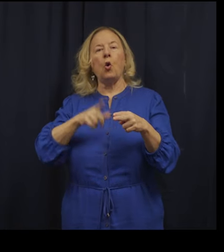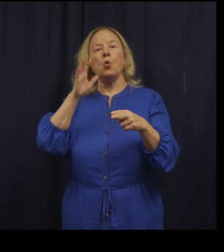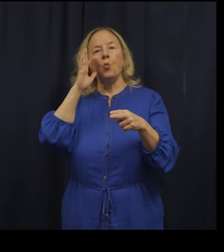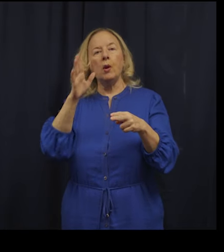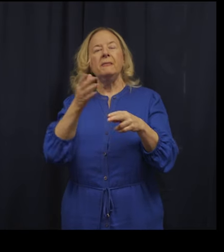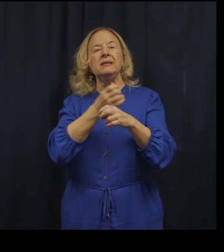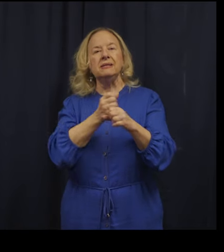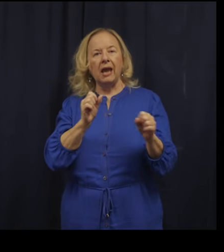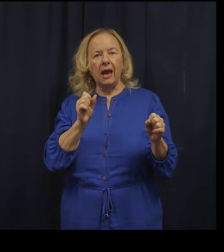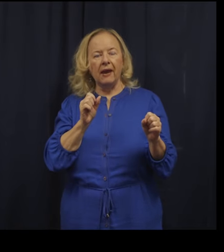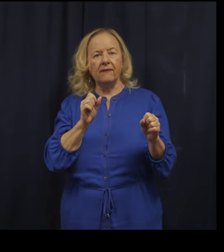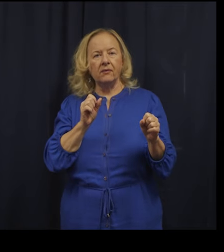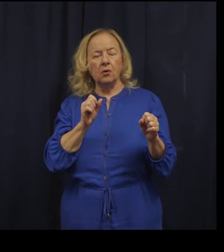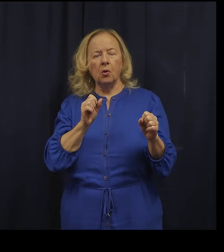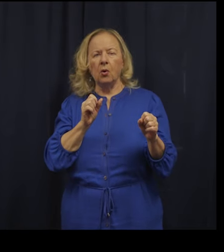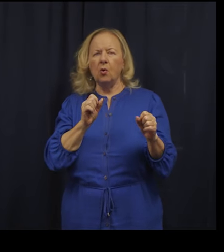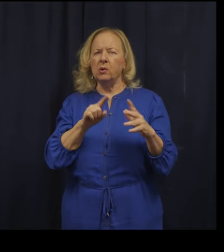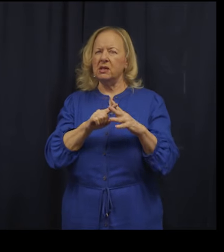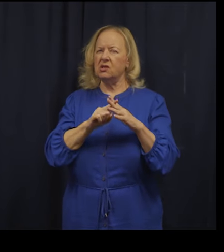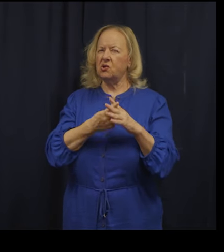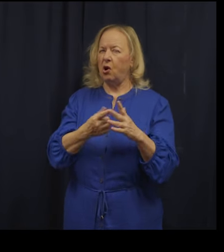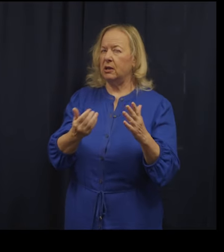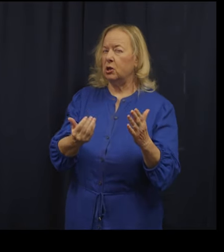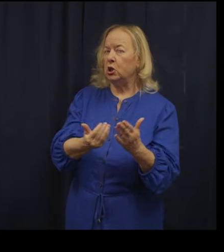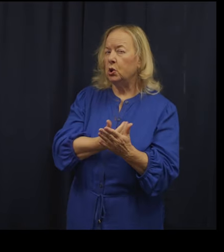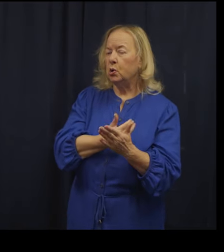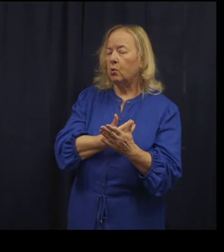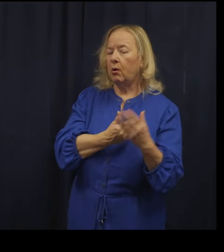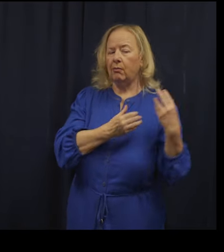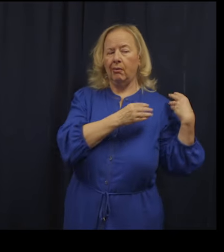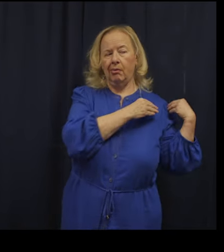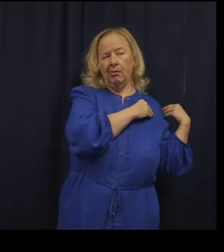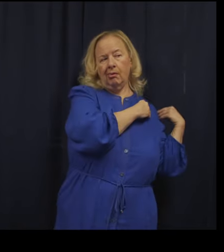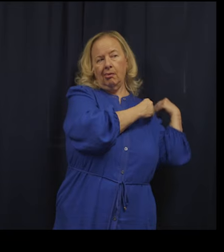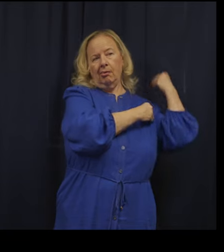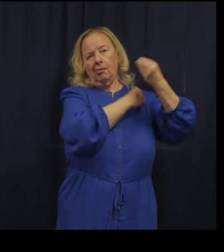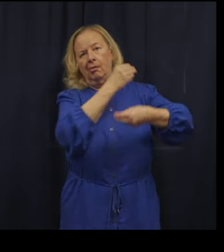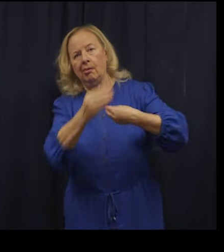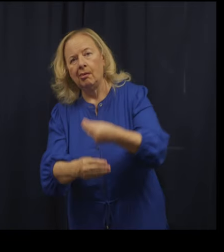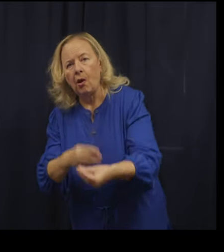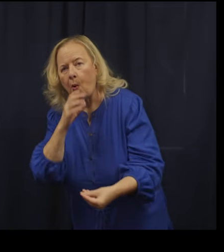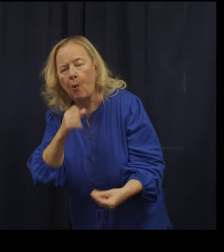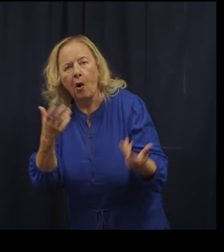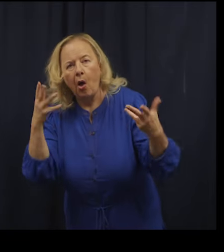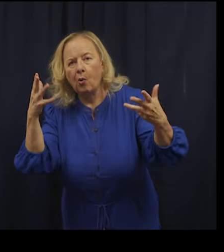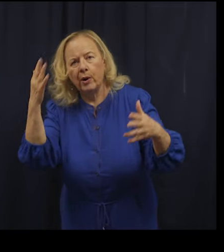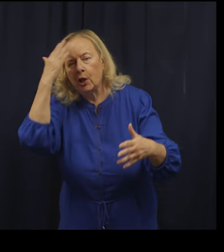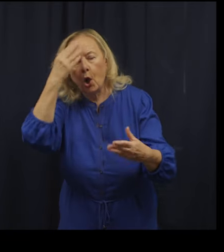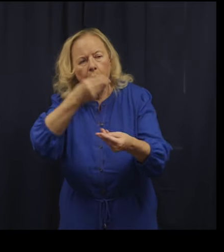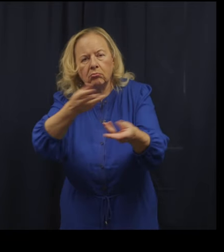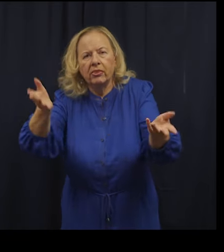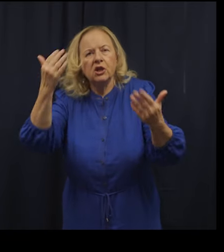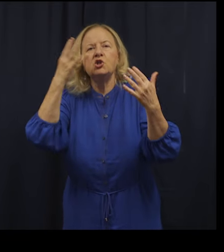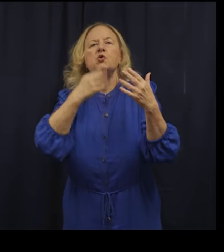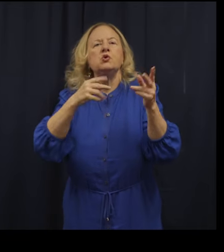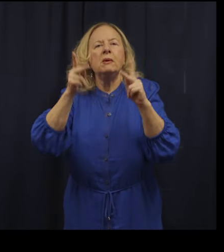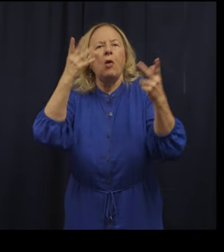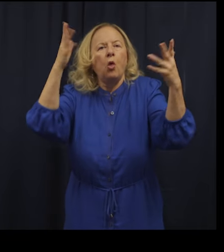be saved, was he initiating something new, or was he talking about something that is already well known to all the